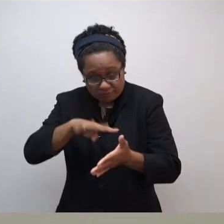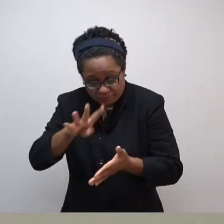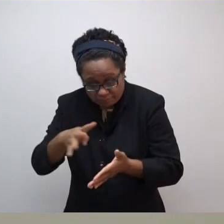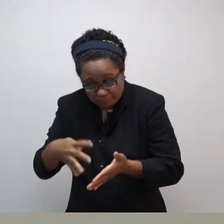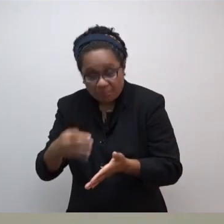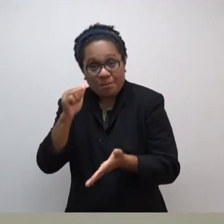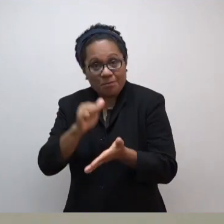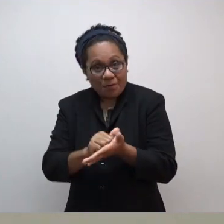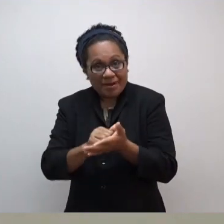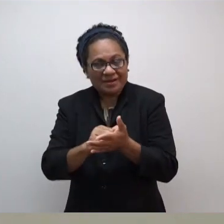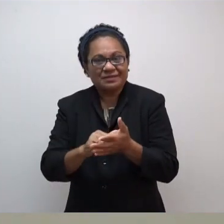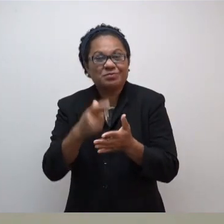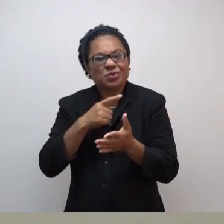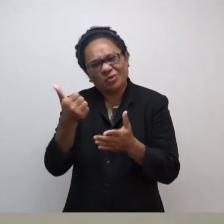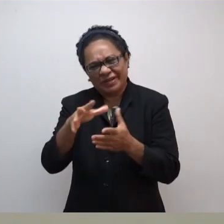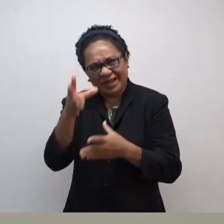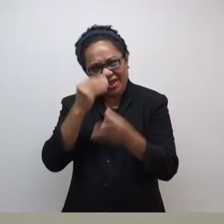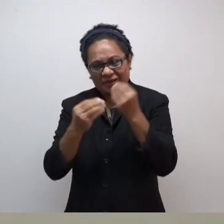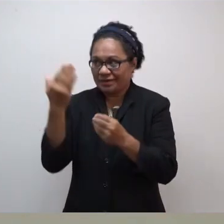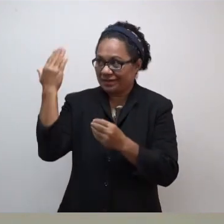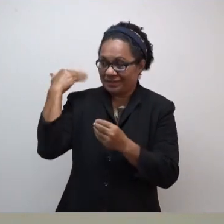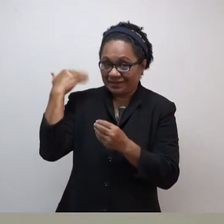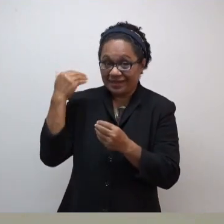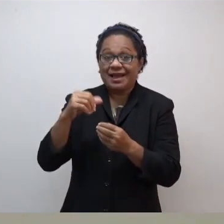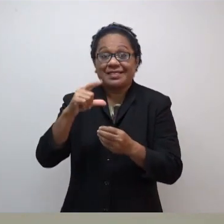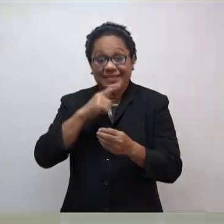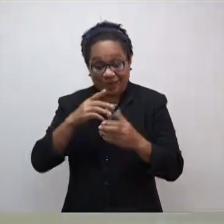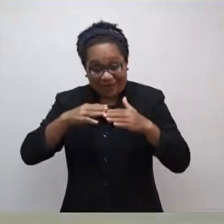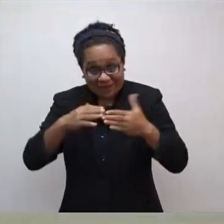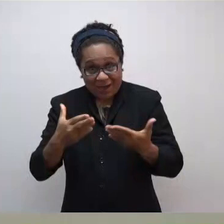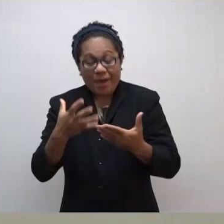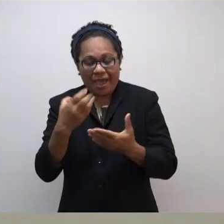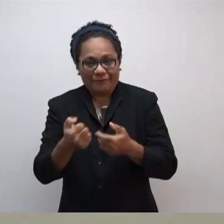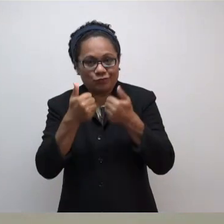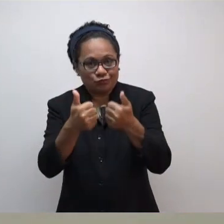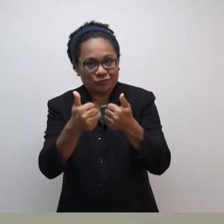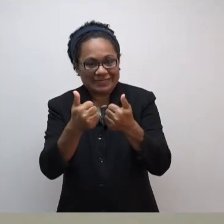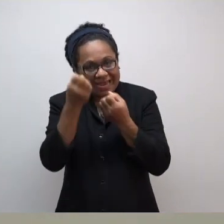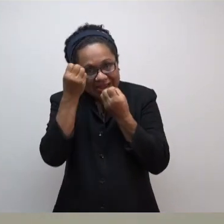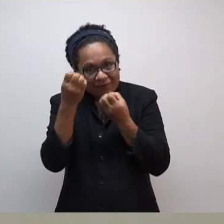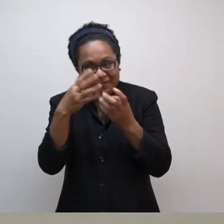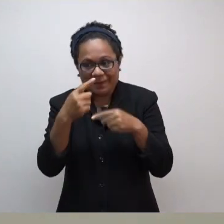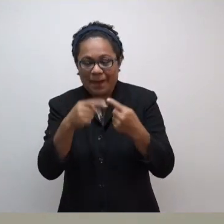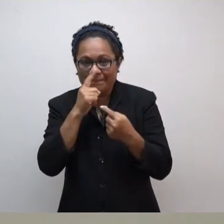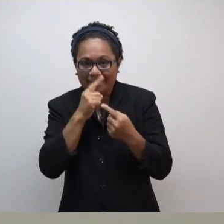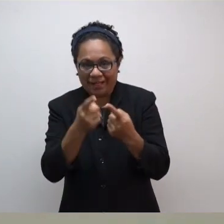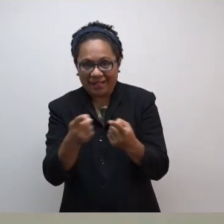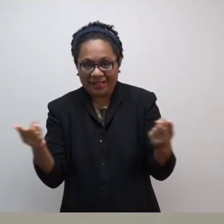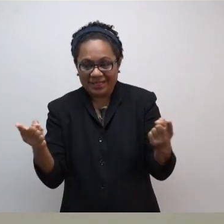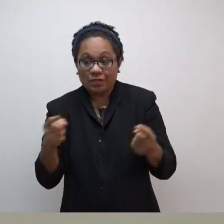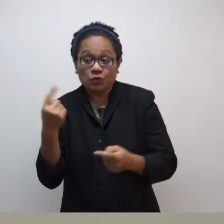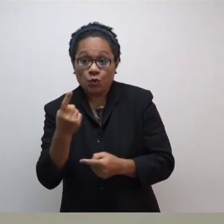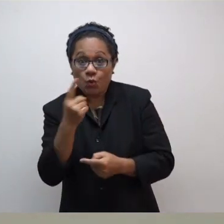been done previously, has helped us to get very good data now. So those people who intend to apply